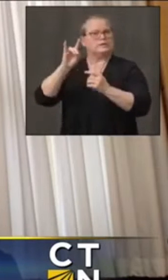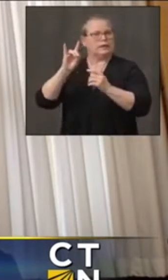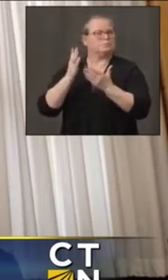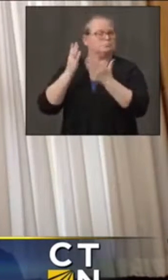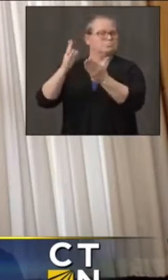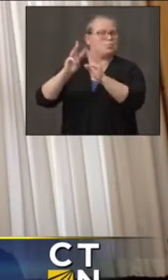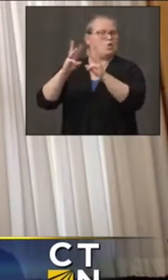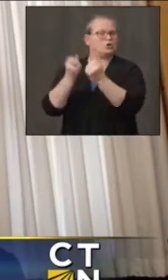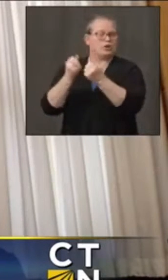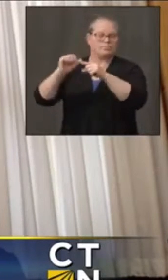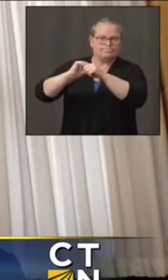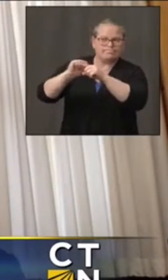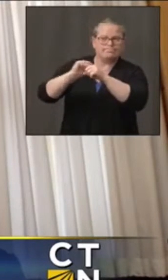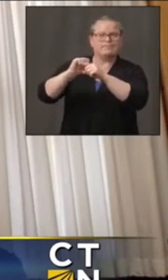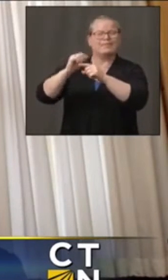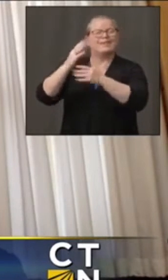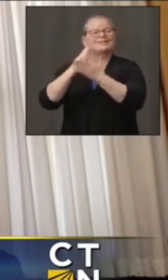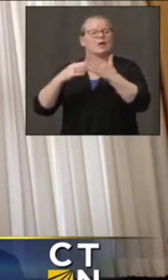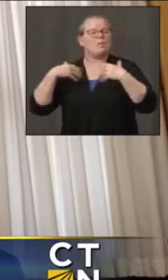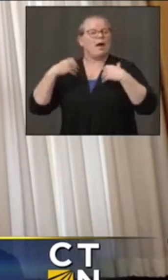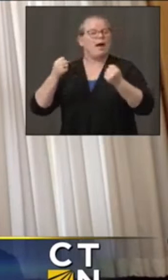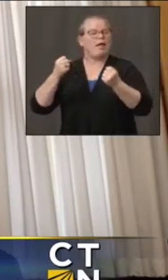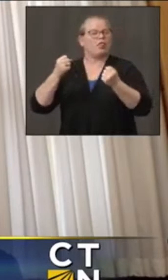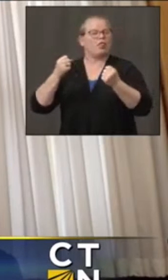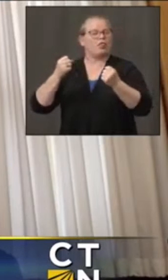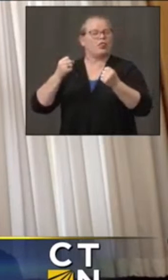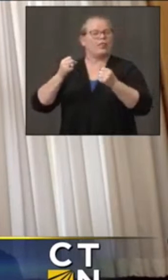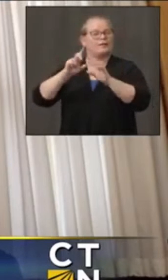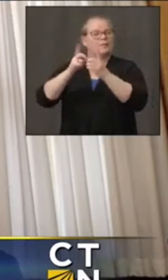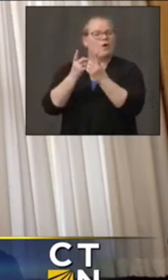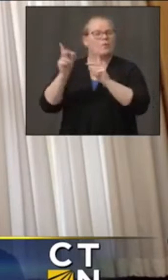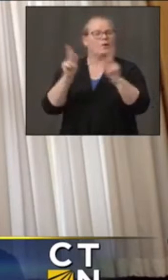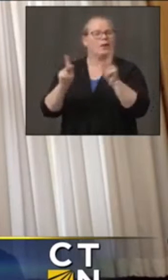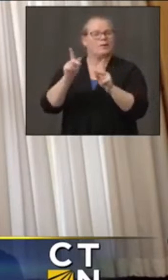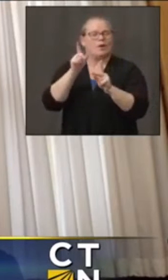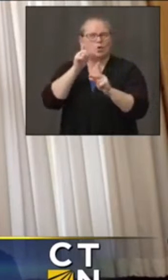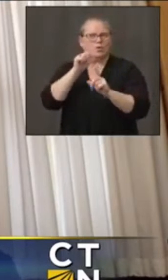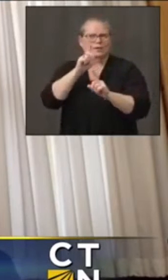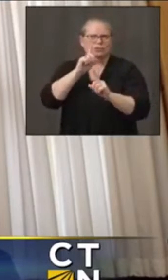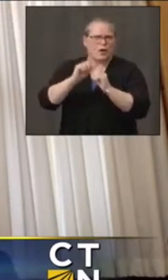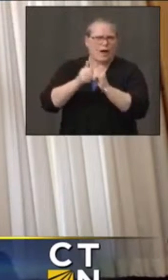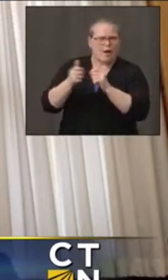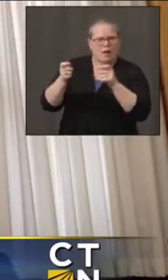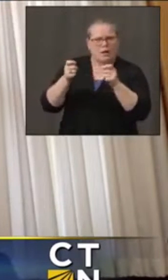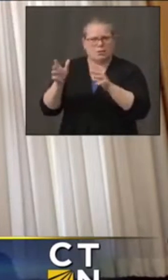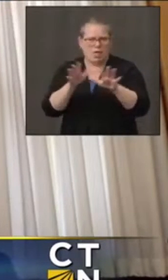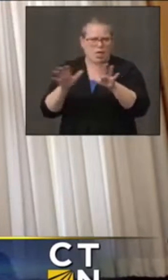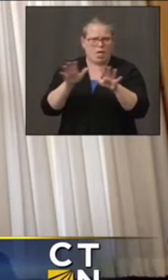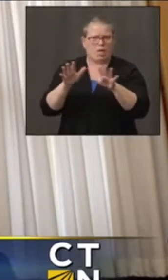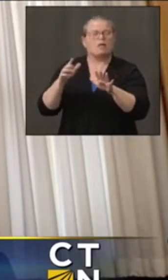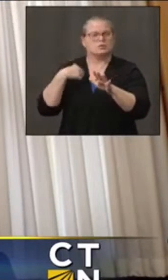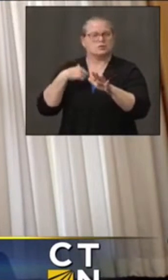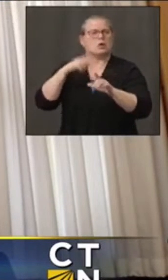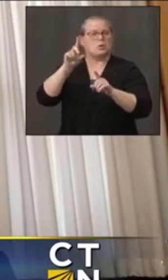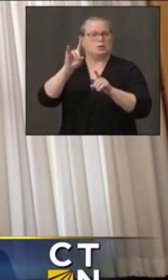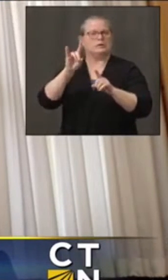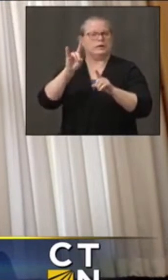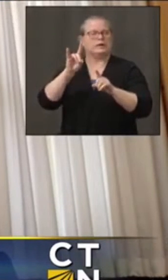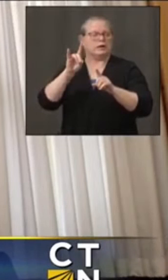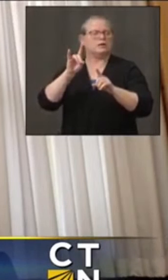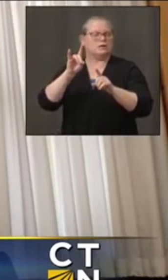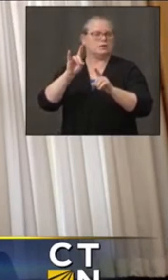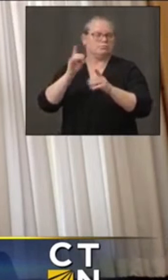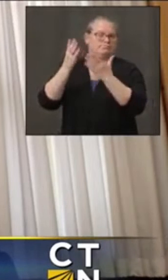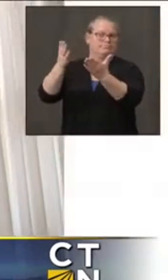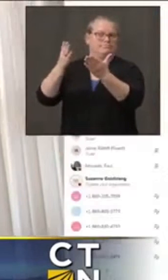to handing out citations about how mechanically to do that. So I think there continues to be a lot of interest across the state. So making